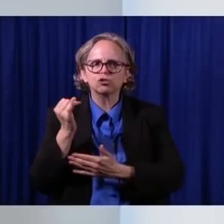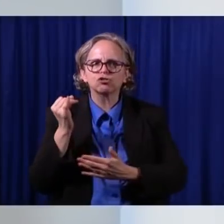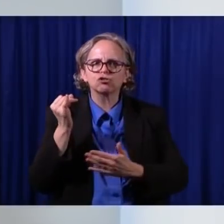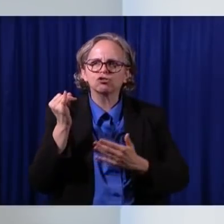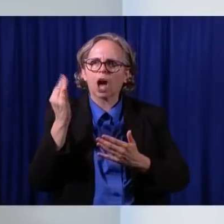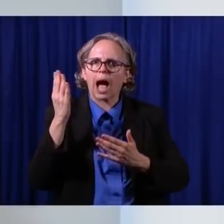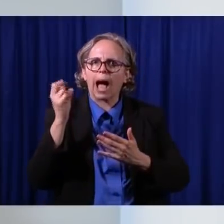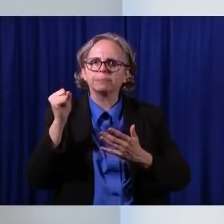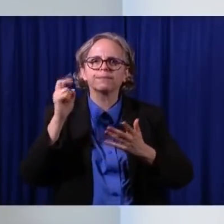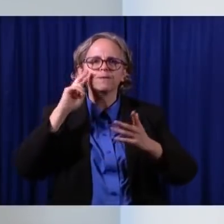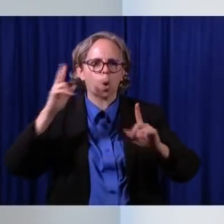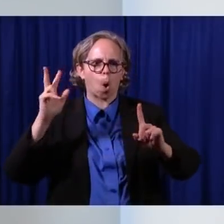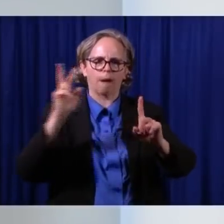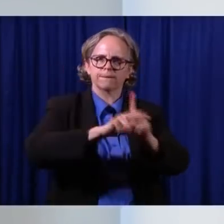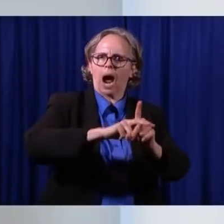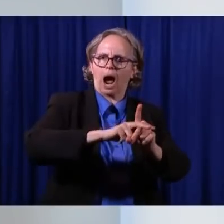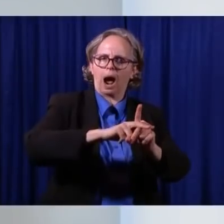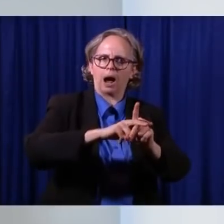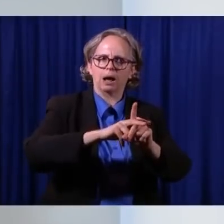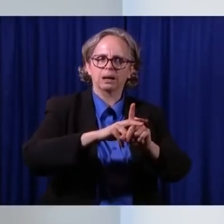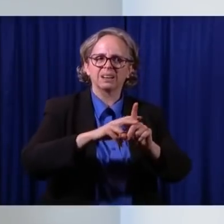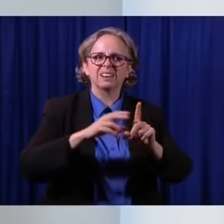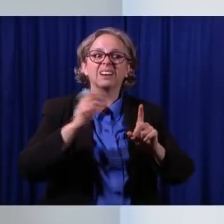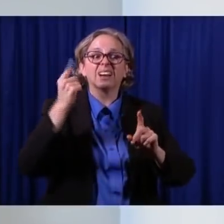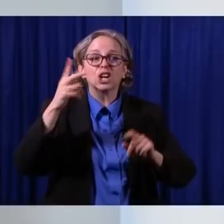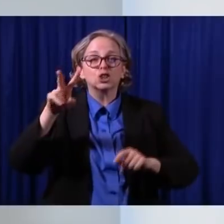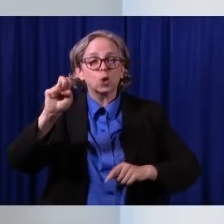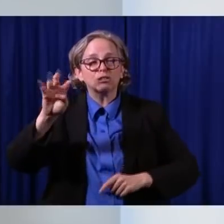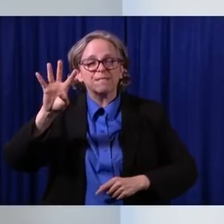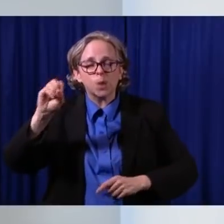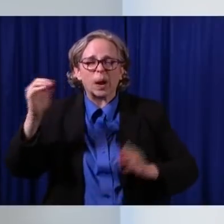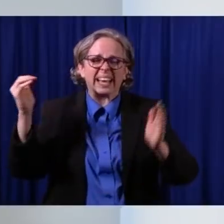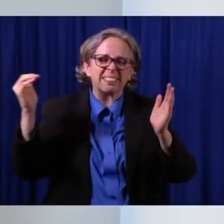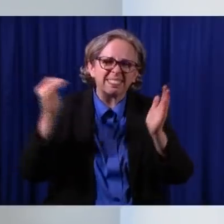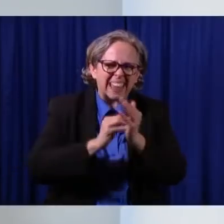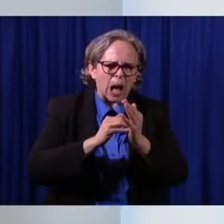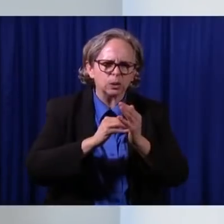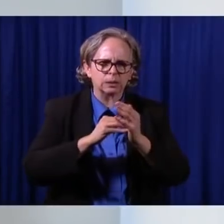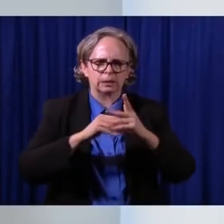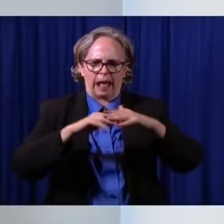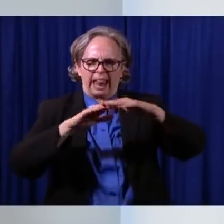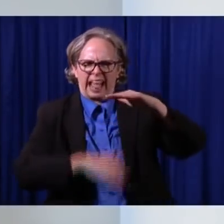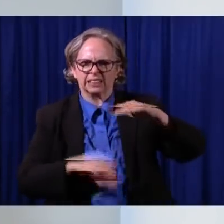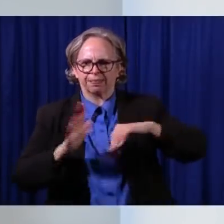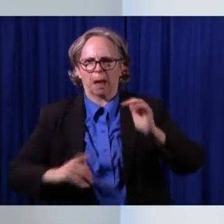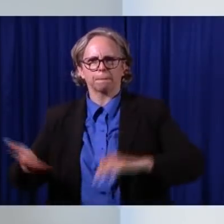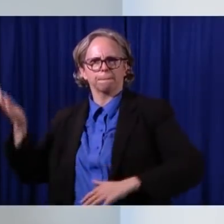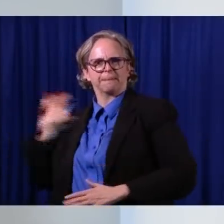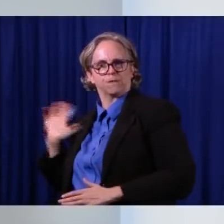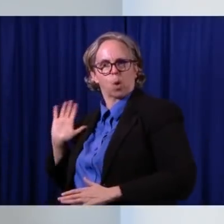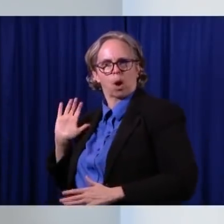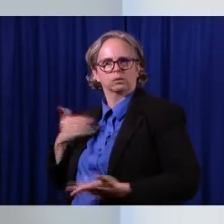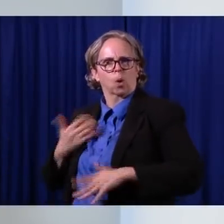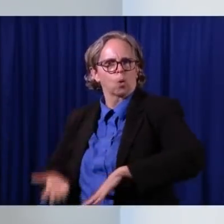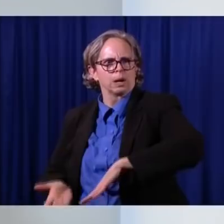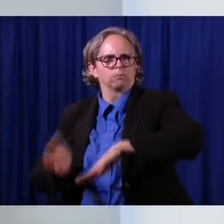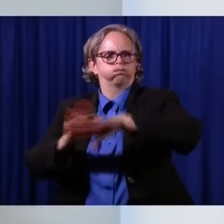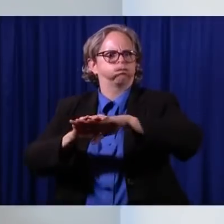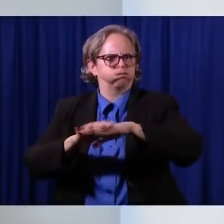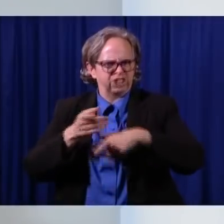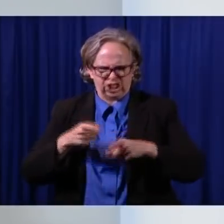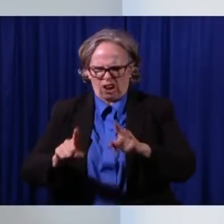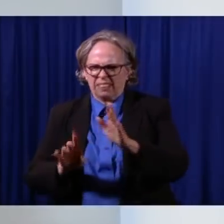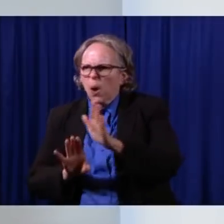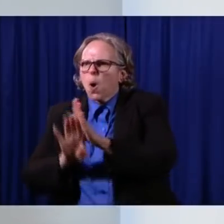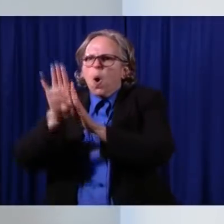nearly 240,000 fewer Ohioans filing initial claims than they did during the peak